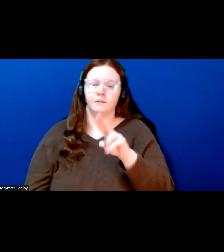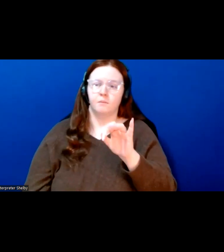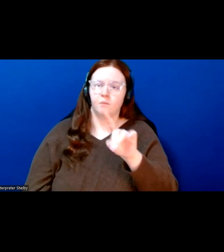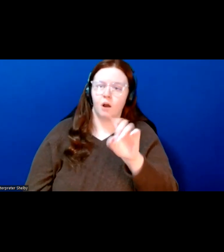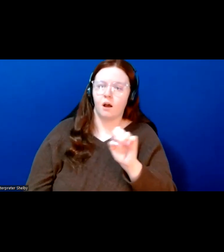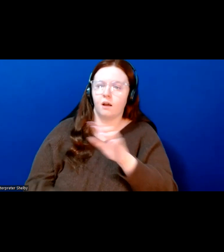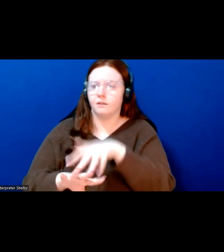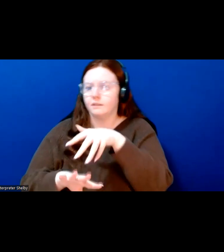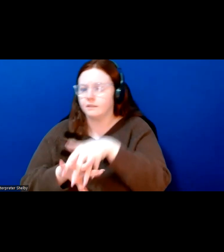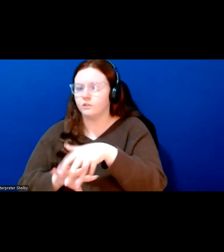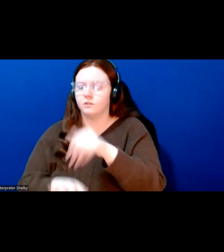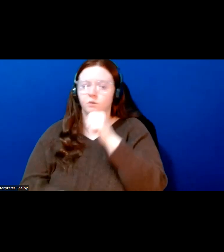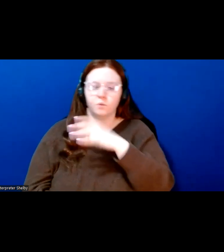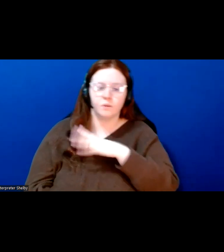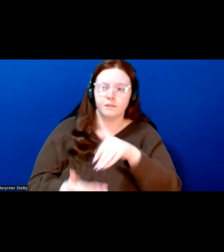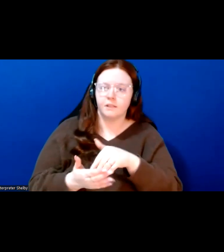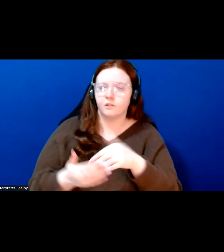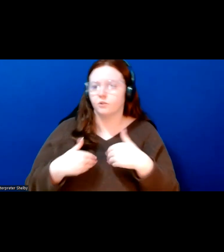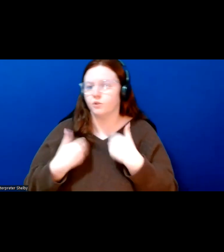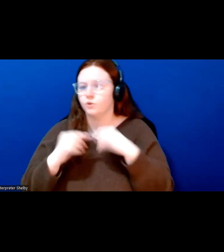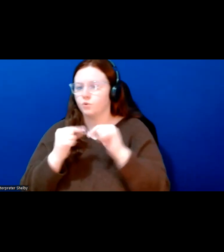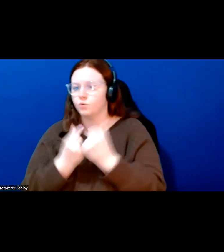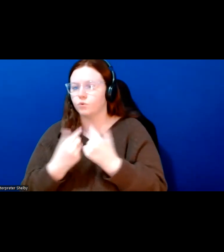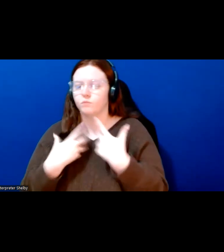Alliance, women's centers, youth groups, health